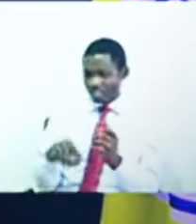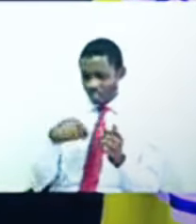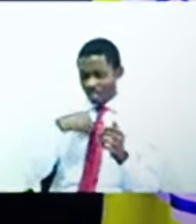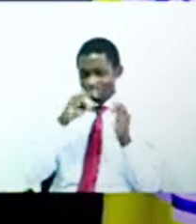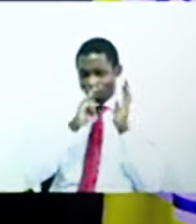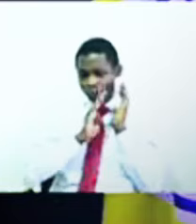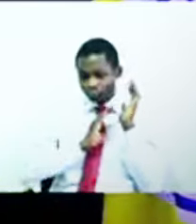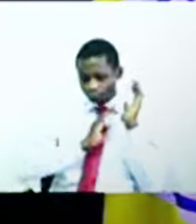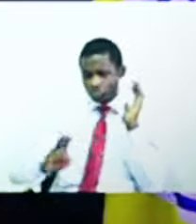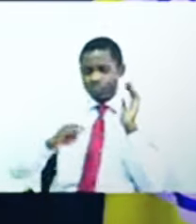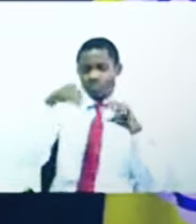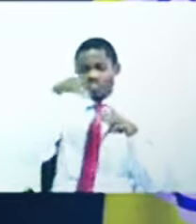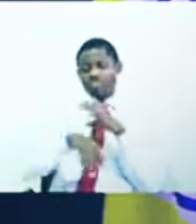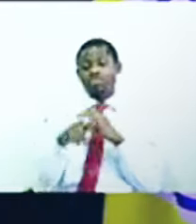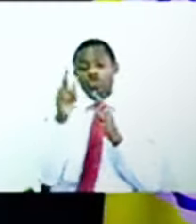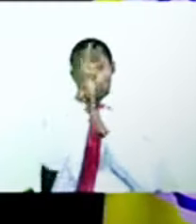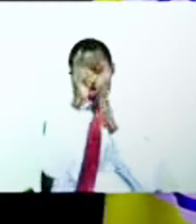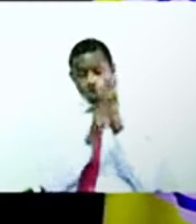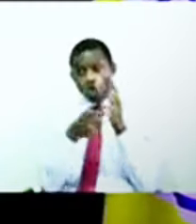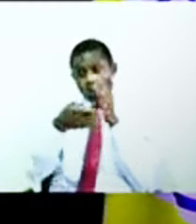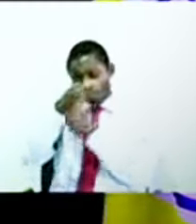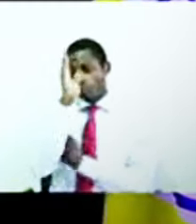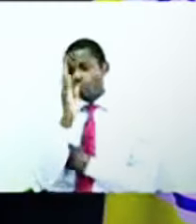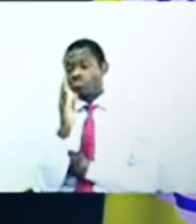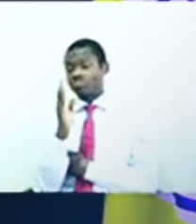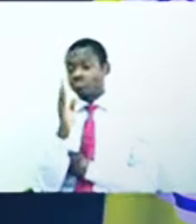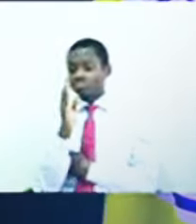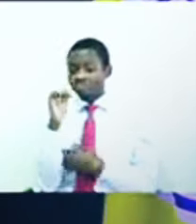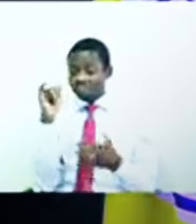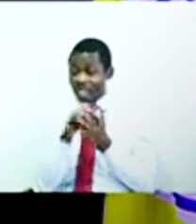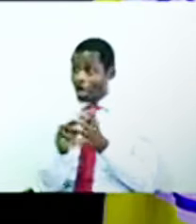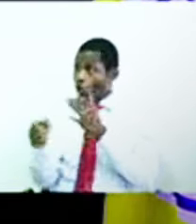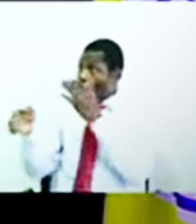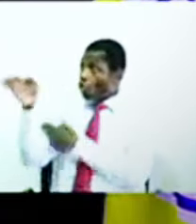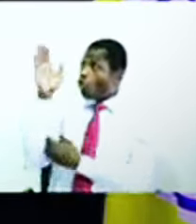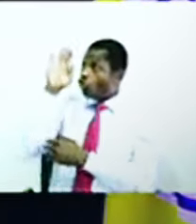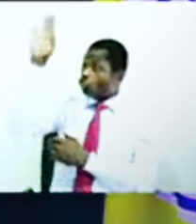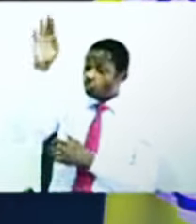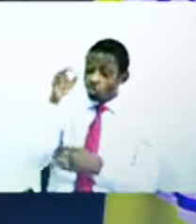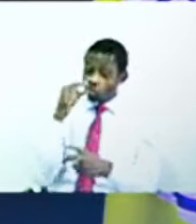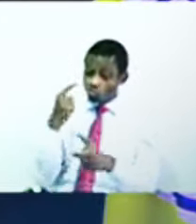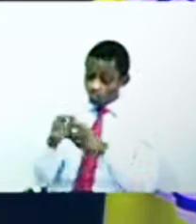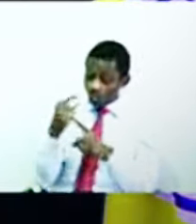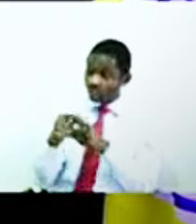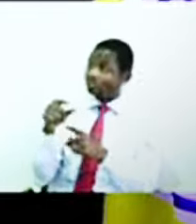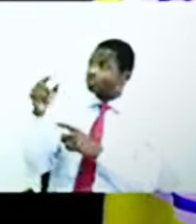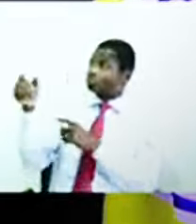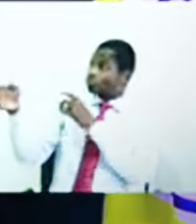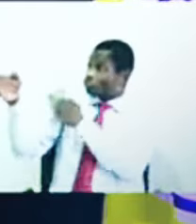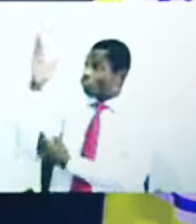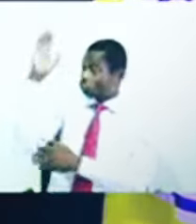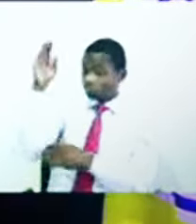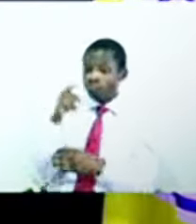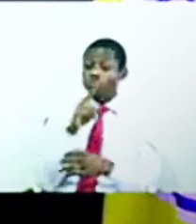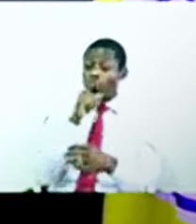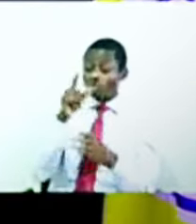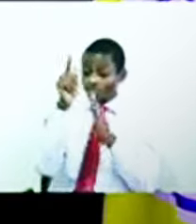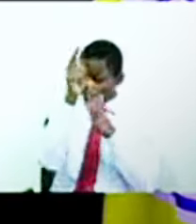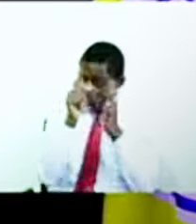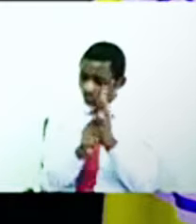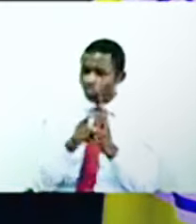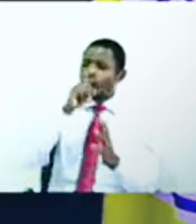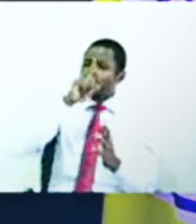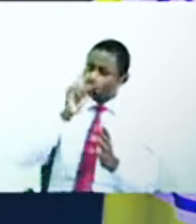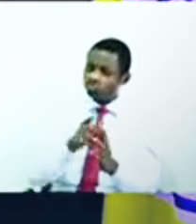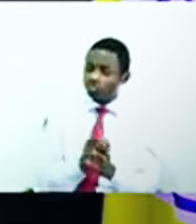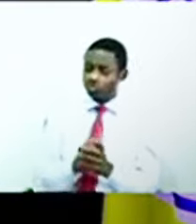the law of the Lord. Senya onyakopo asemmu ene ne mramu enidaso. See, when Jesus said it is finished, he meant it is